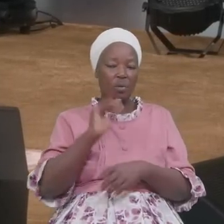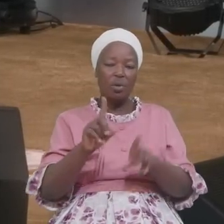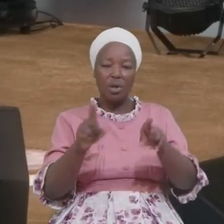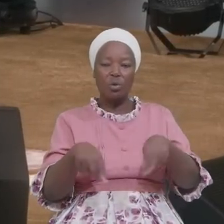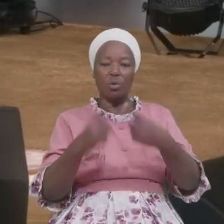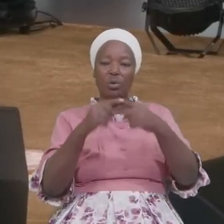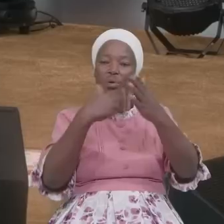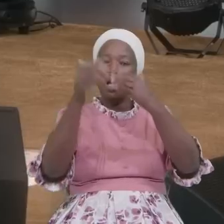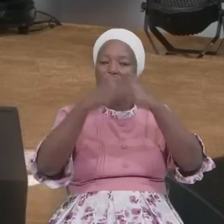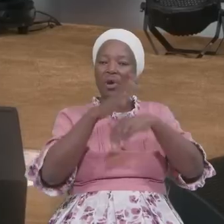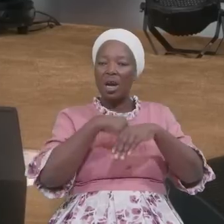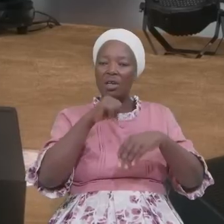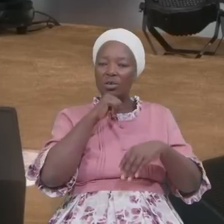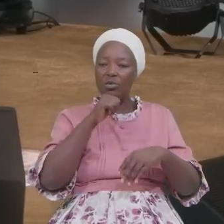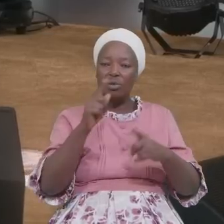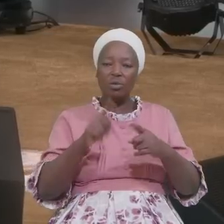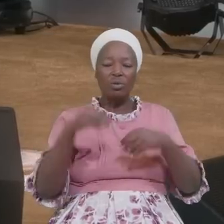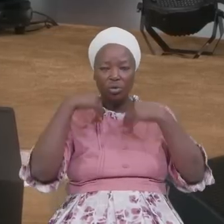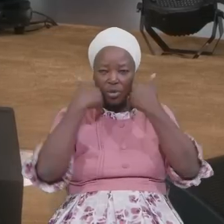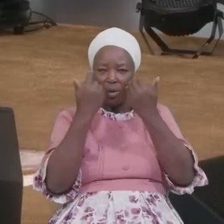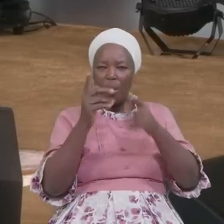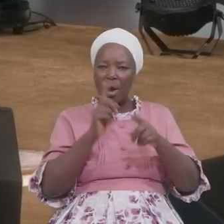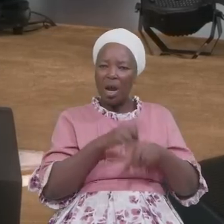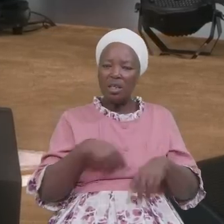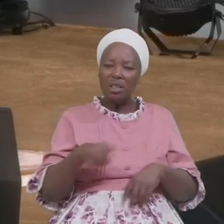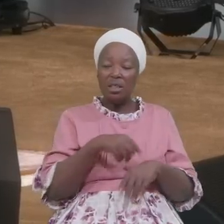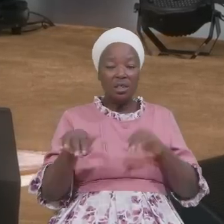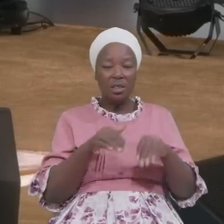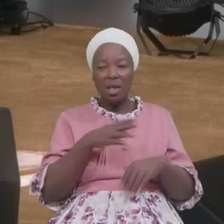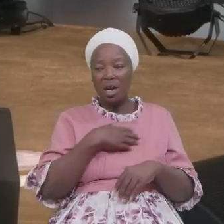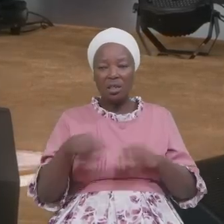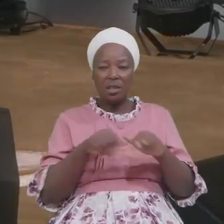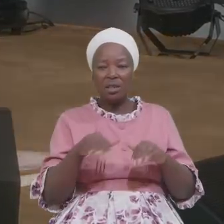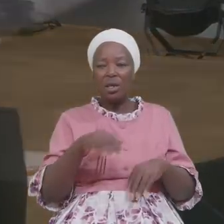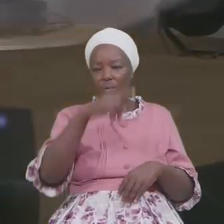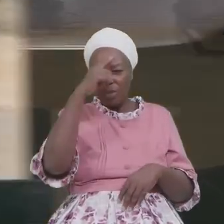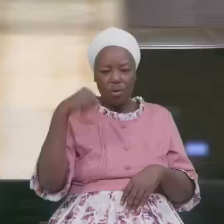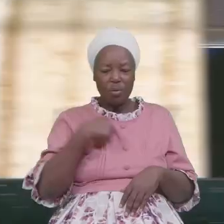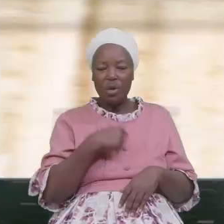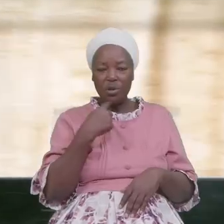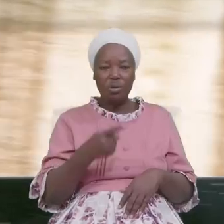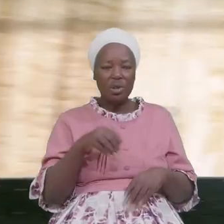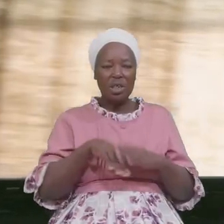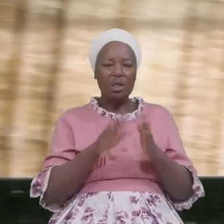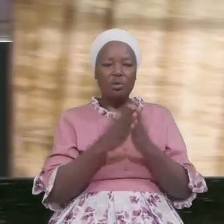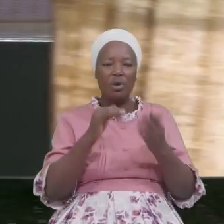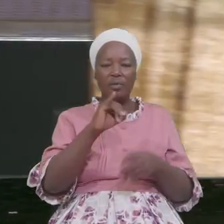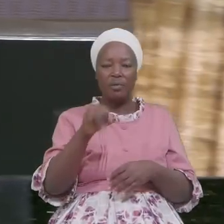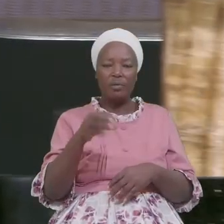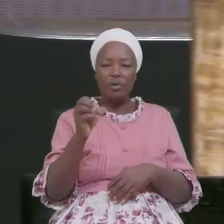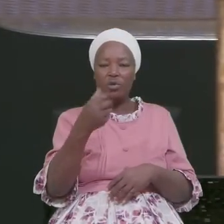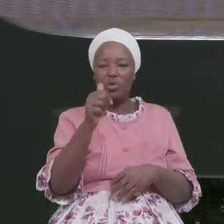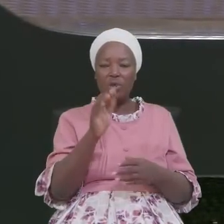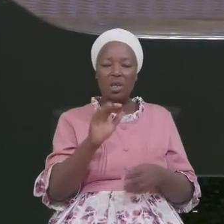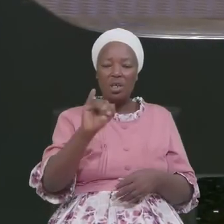and not to shame. And he did, and he did, because we're told in Joshua chapter 24,